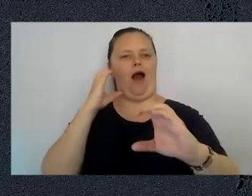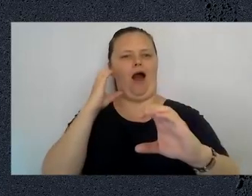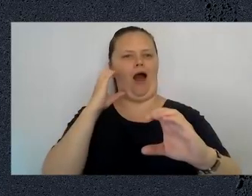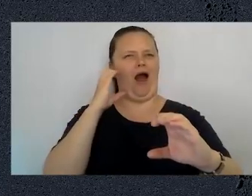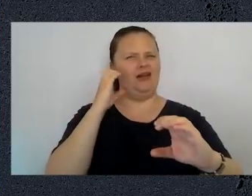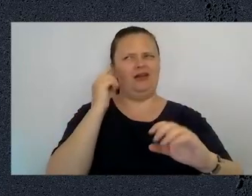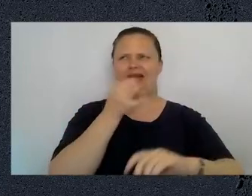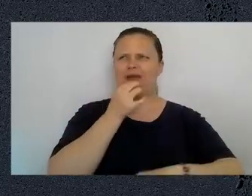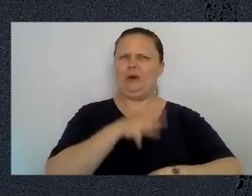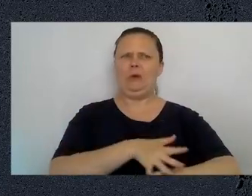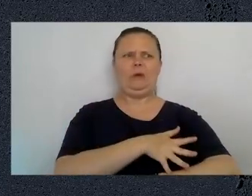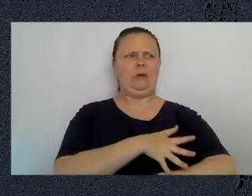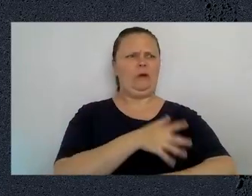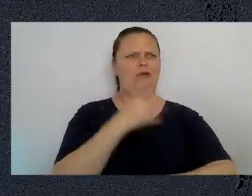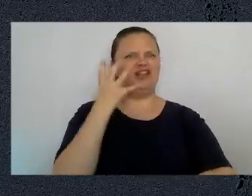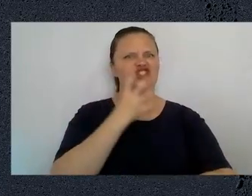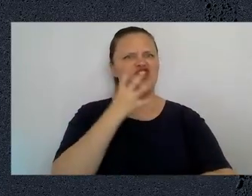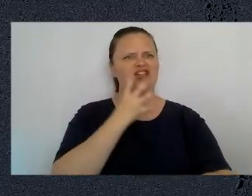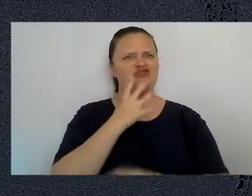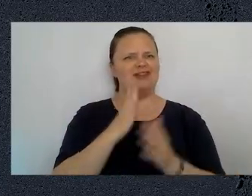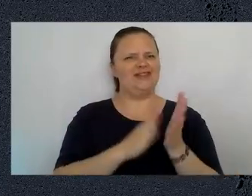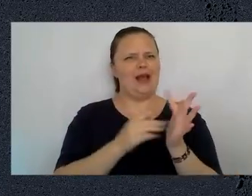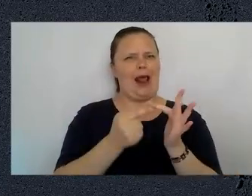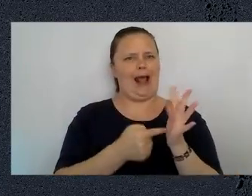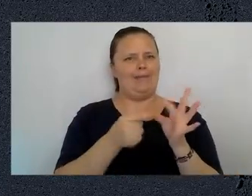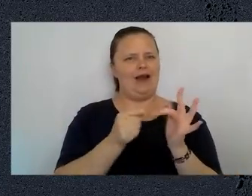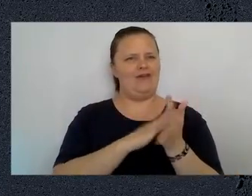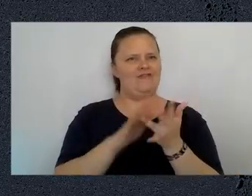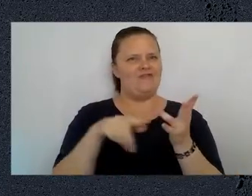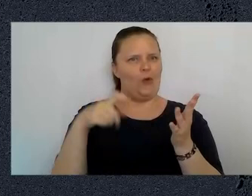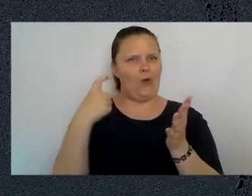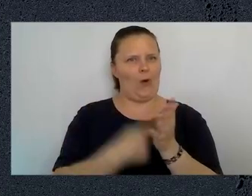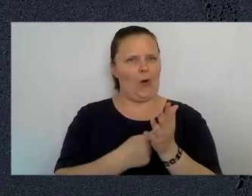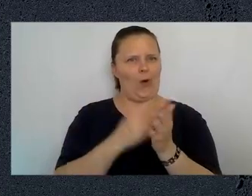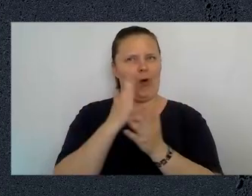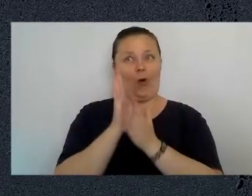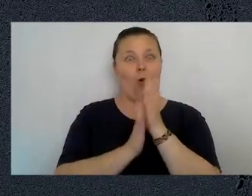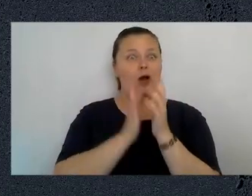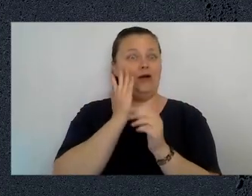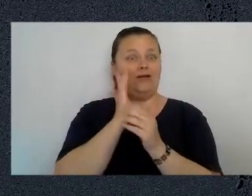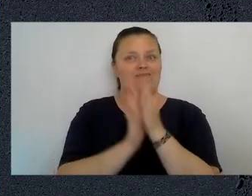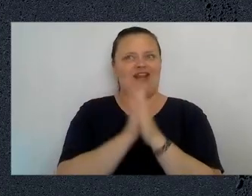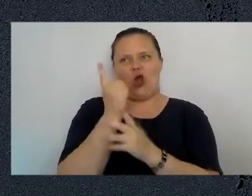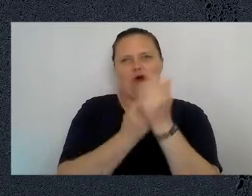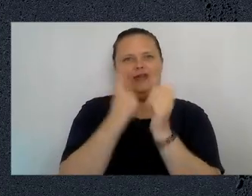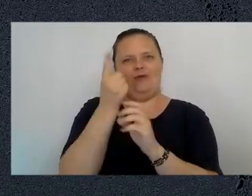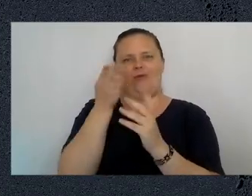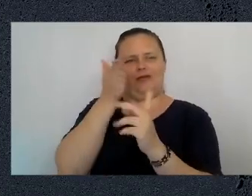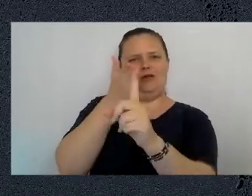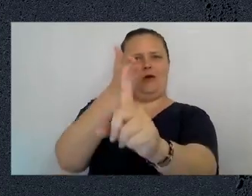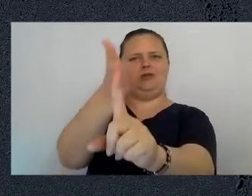dangerous metaphor, because it implies one line. When you're out of that line, you're out. So I think we need to think about